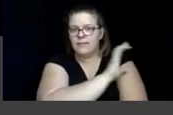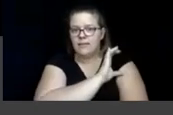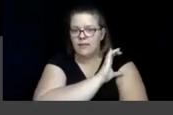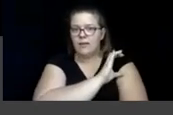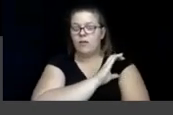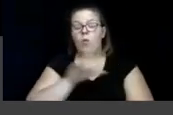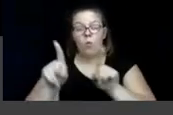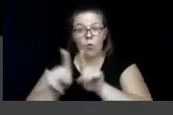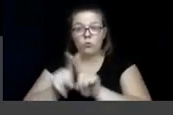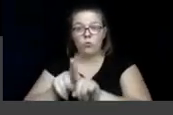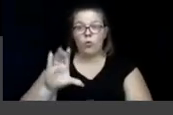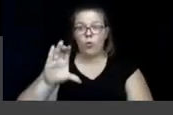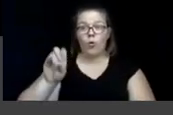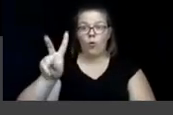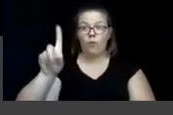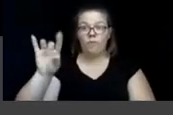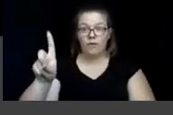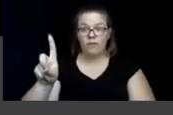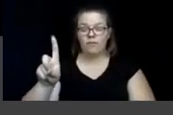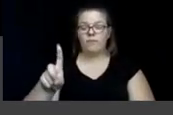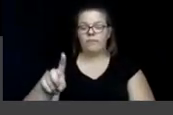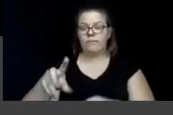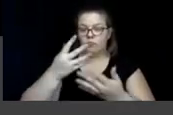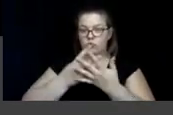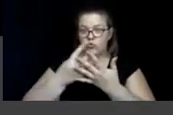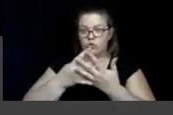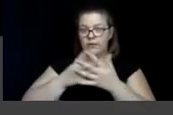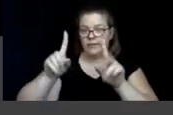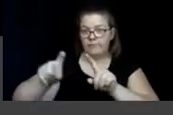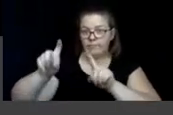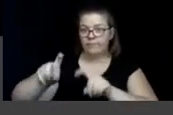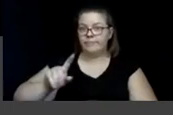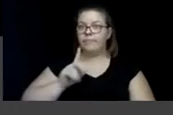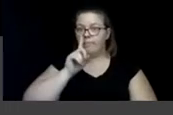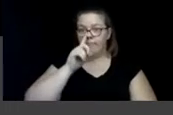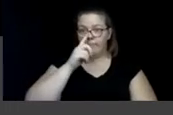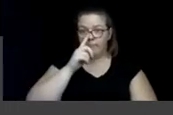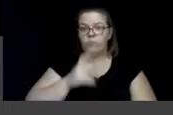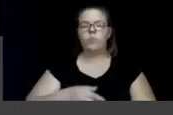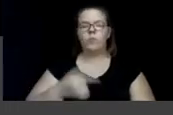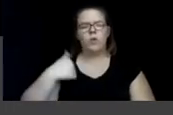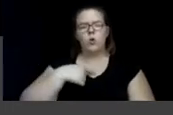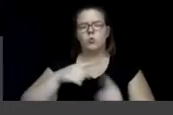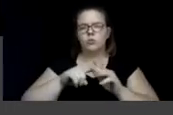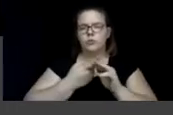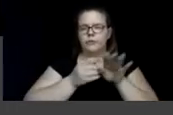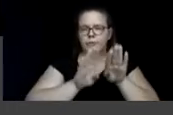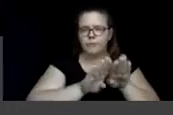screening. We'll talk about this a little bit more later, but as we start to reopen the